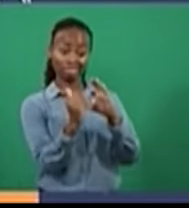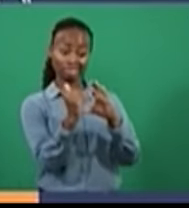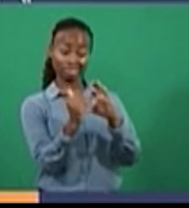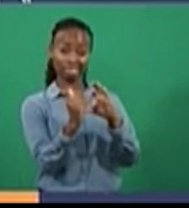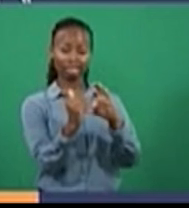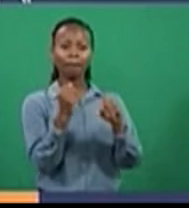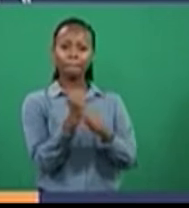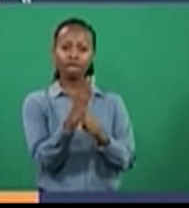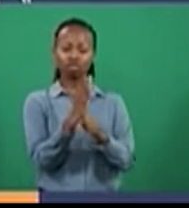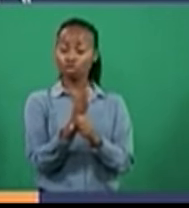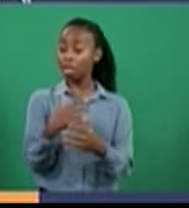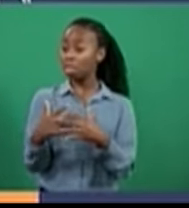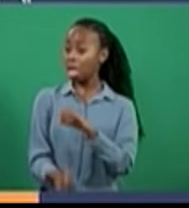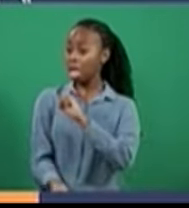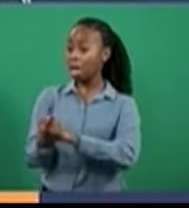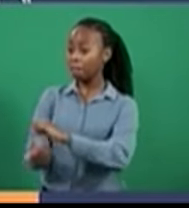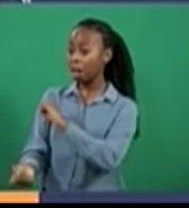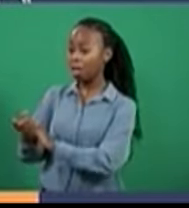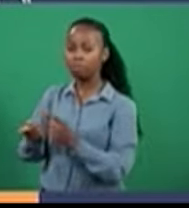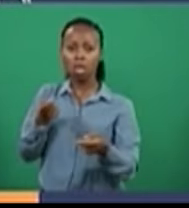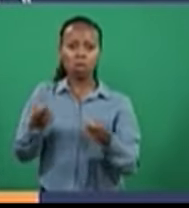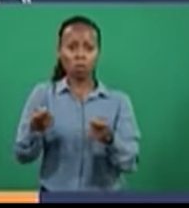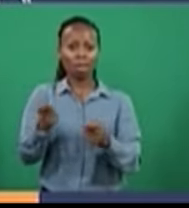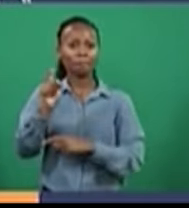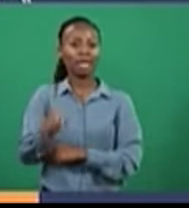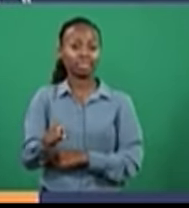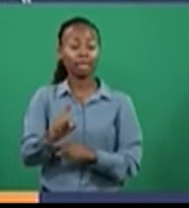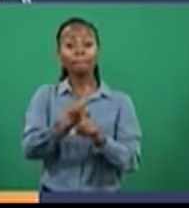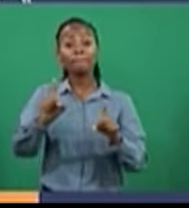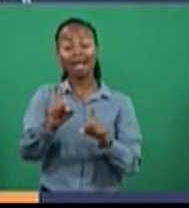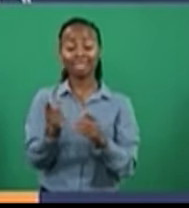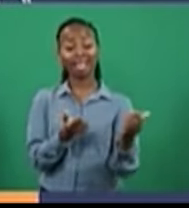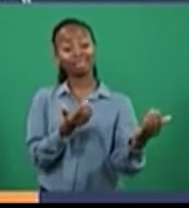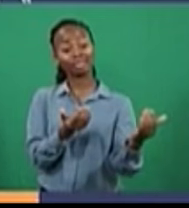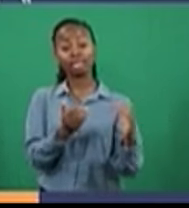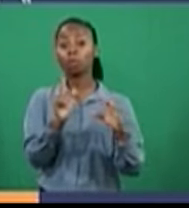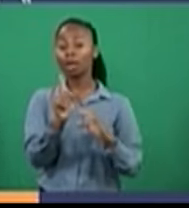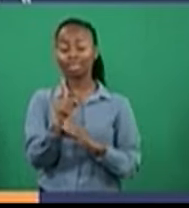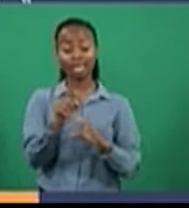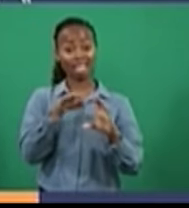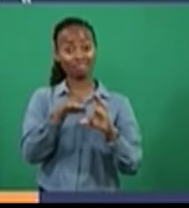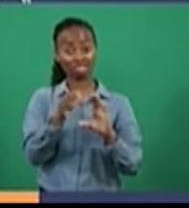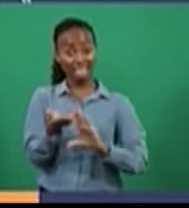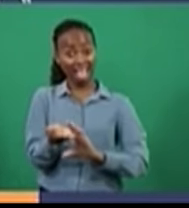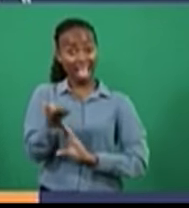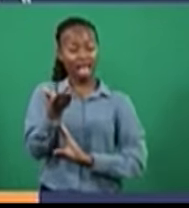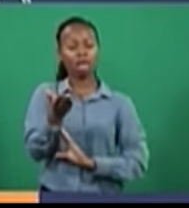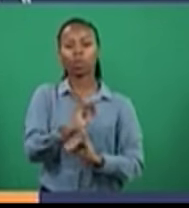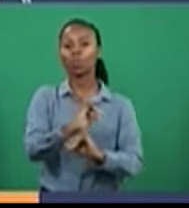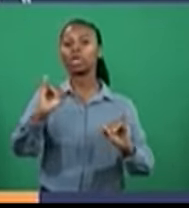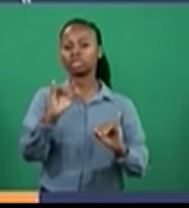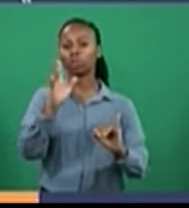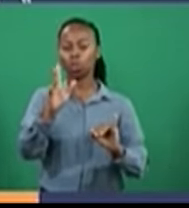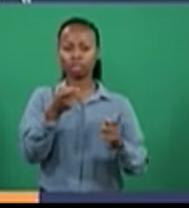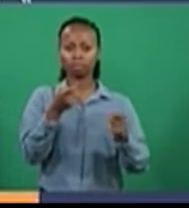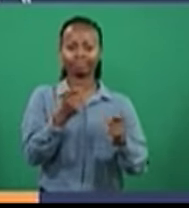high. Regarding food prices, we are at